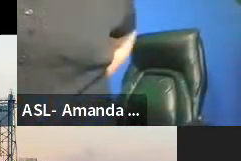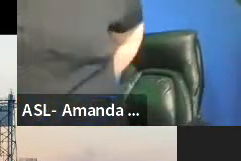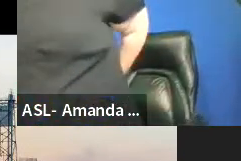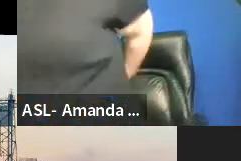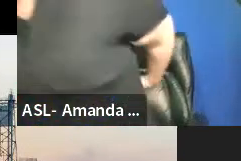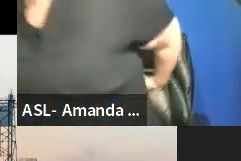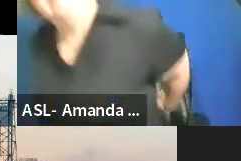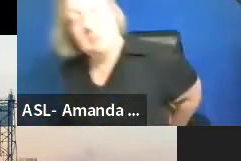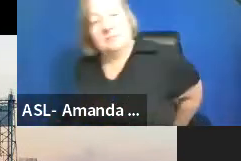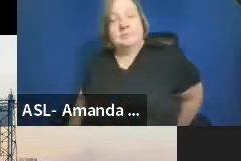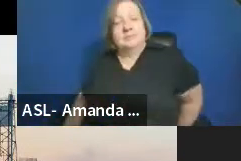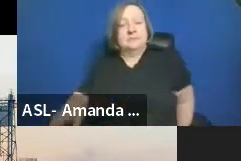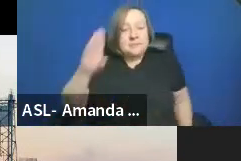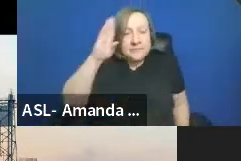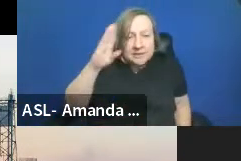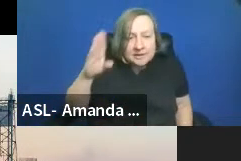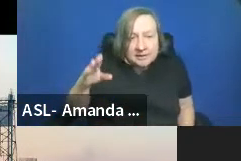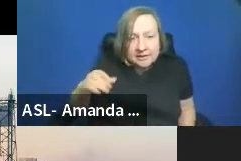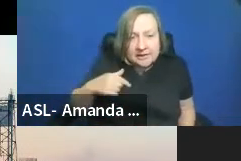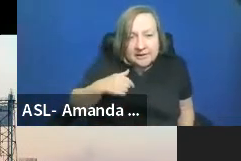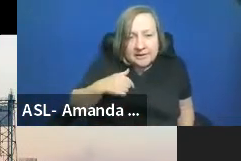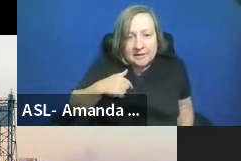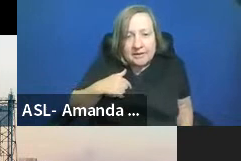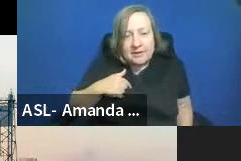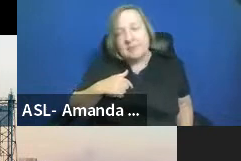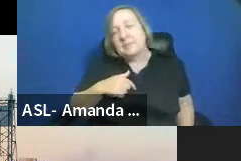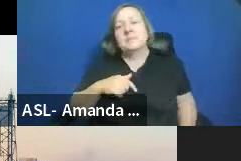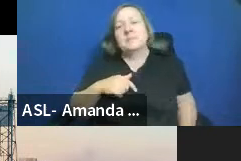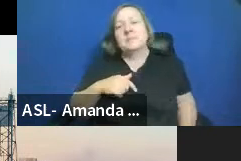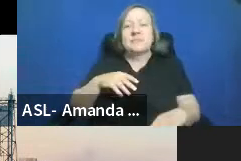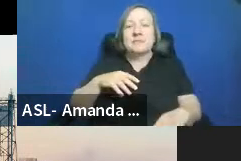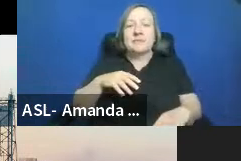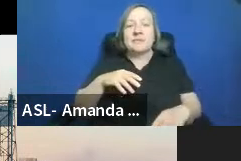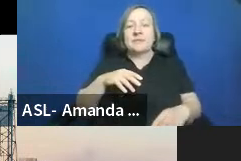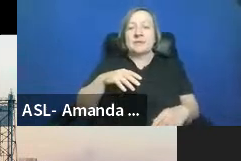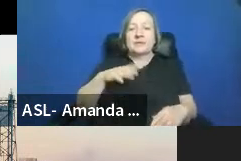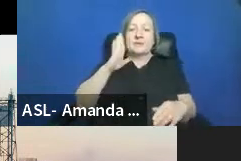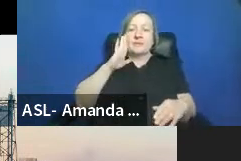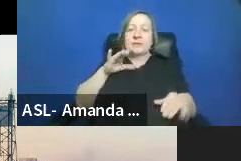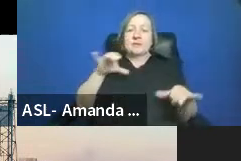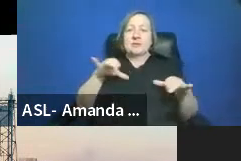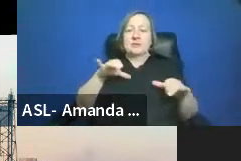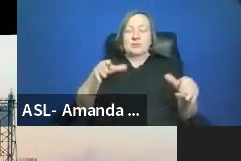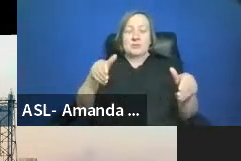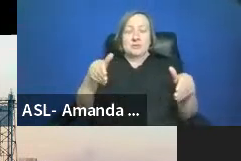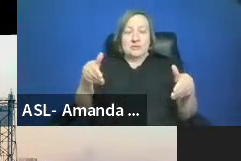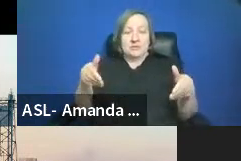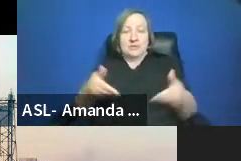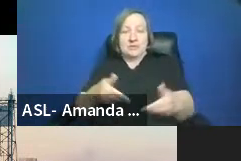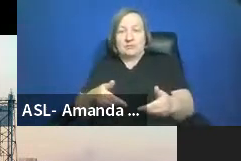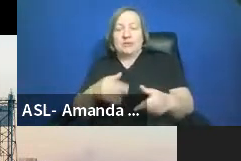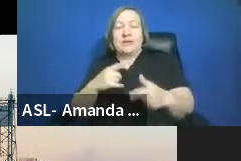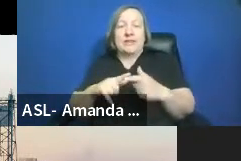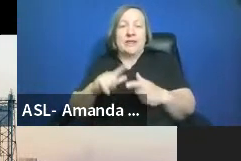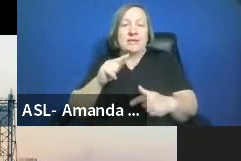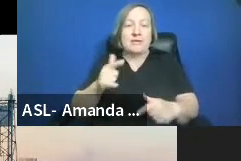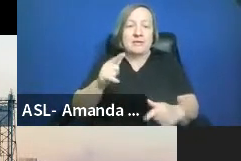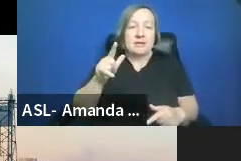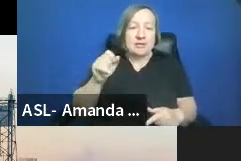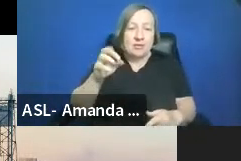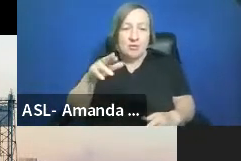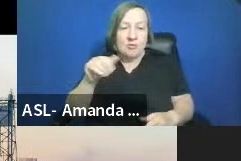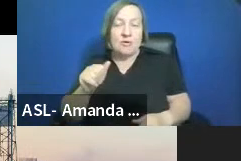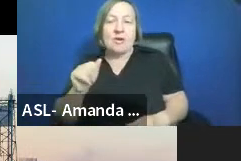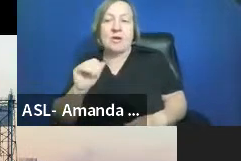Tom Osborne. I'm a director at Knight Architects. I'm going to do a little bit of an introduction, and then I'm going to hand over to Laura Langridge, who's our